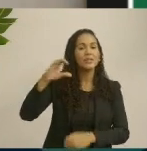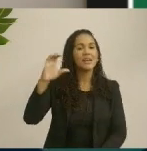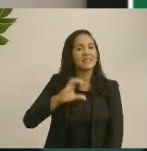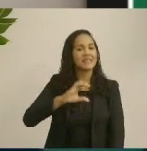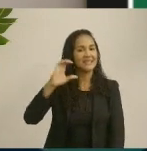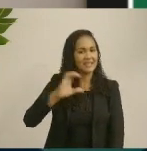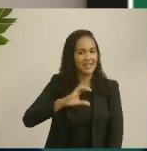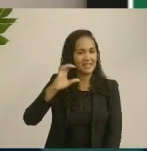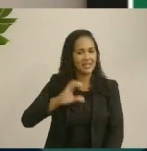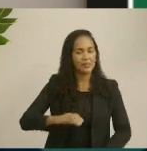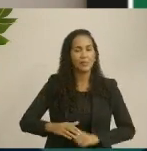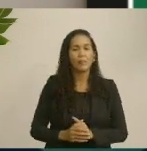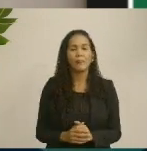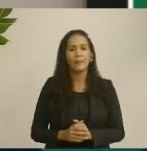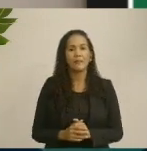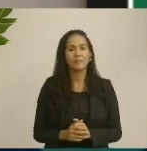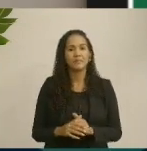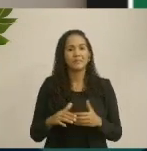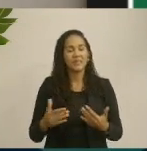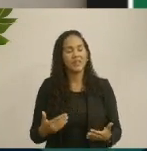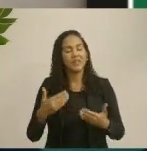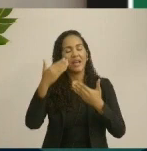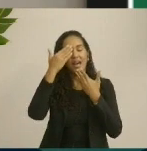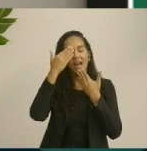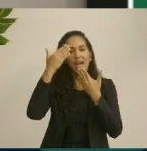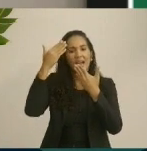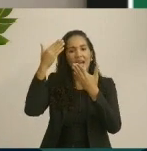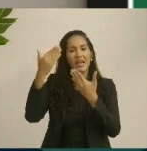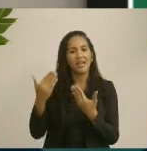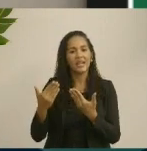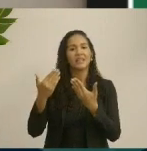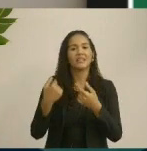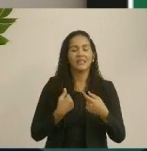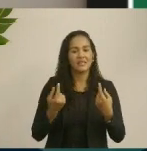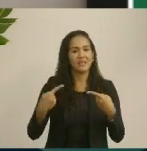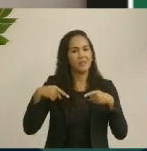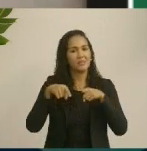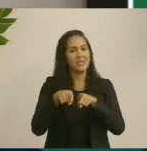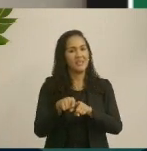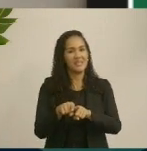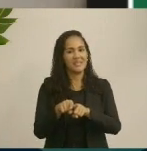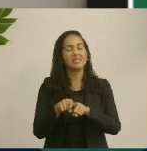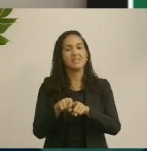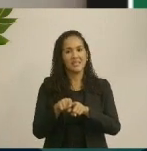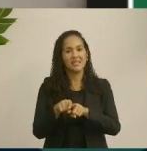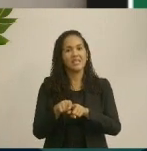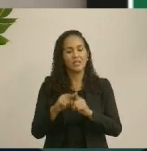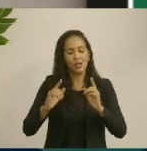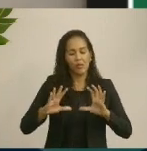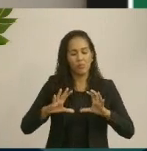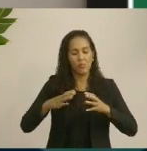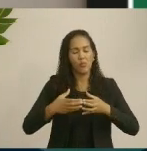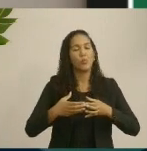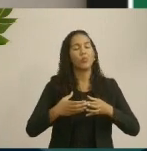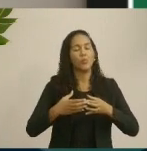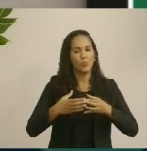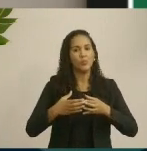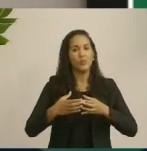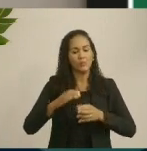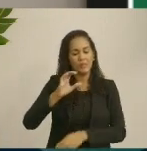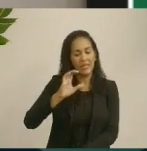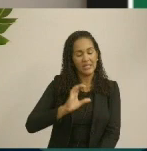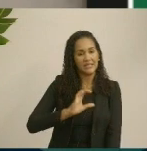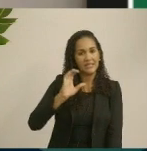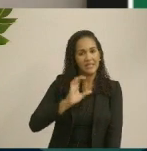to our renewed partnership with the Global Sustainable Technology and Innovation Community, this edition of the Global Solutions